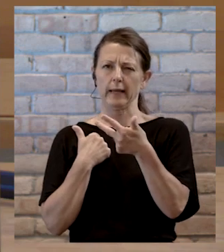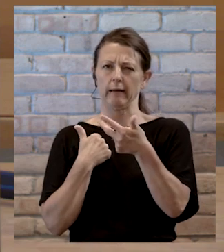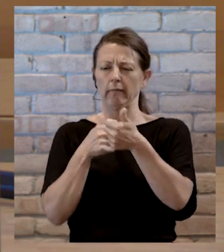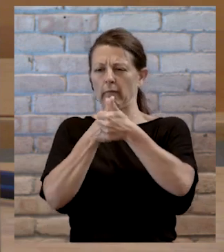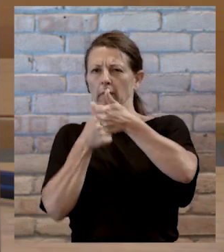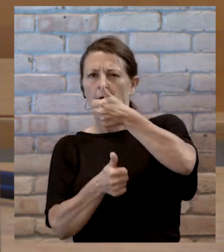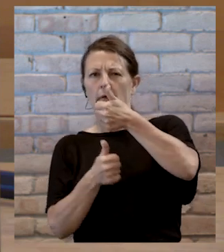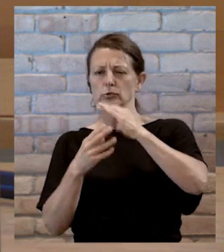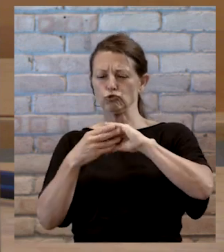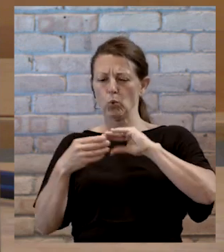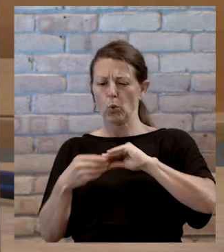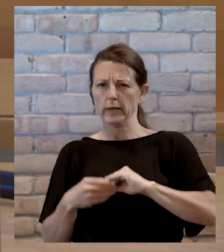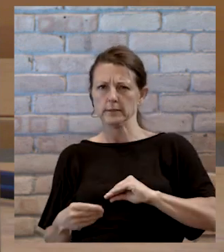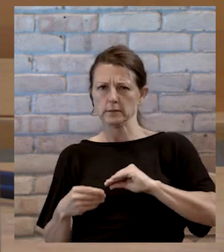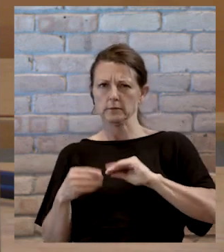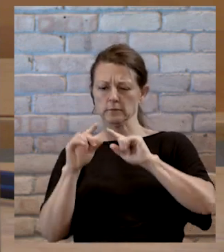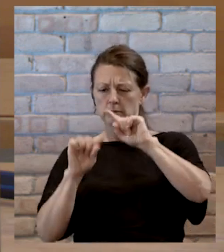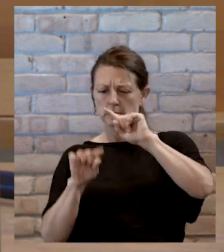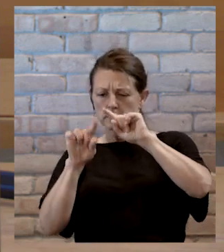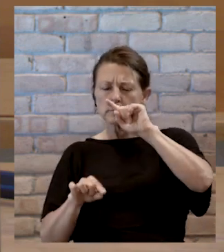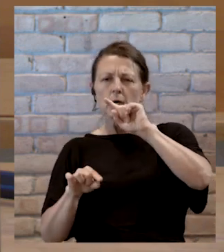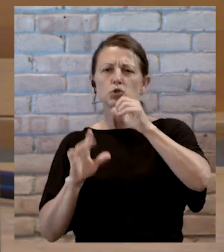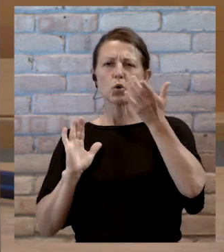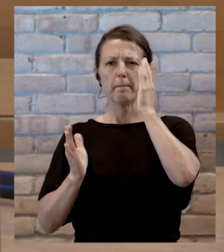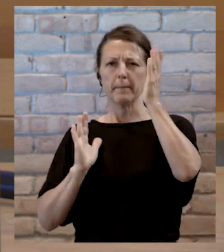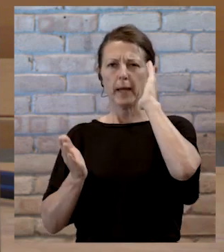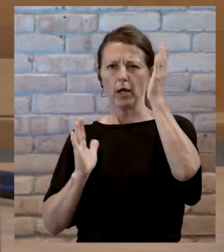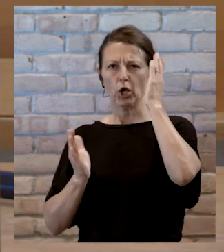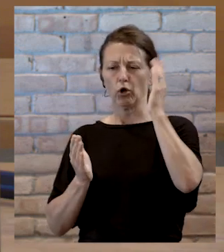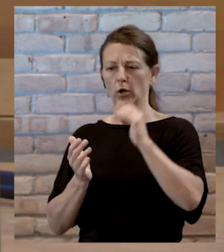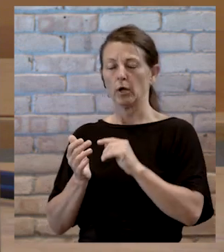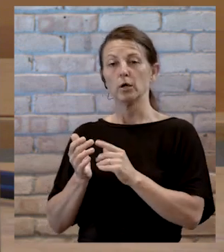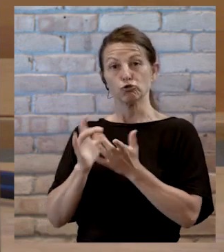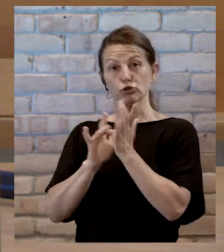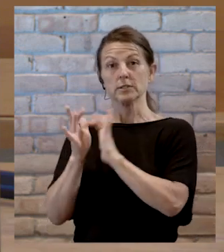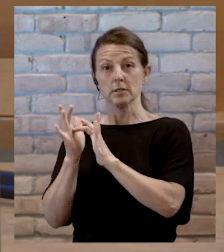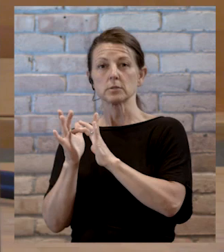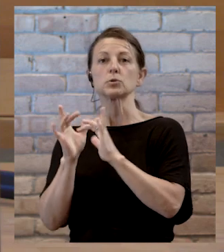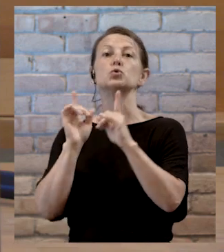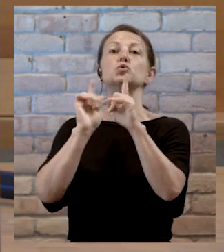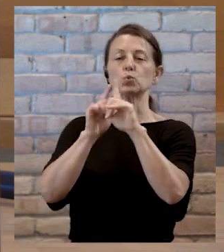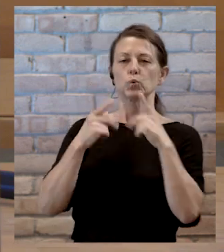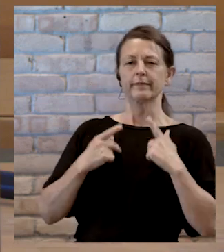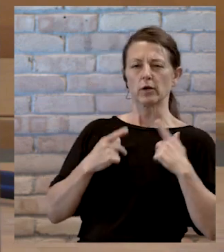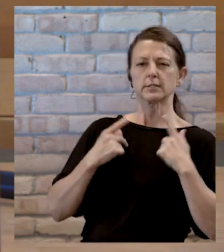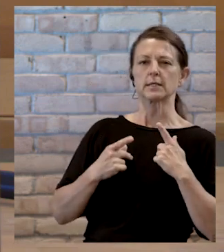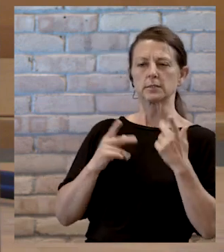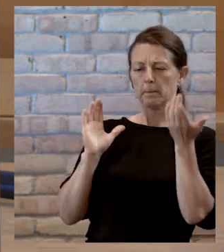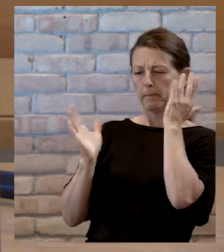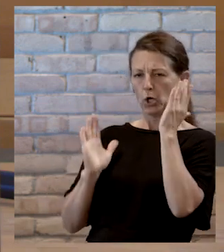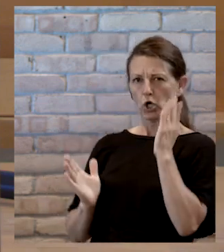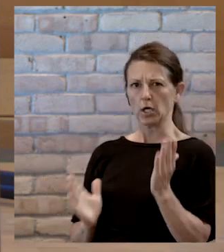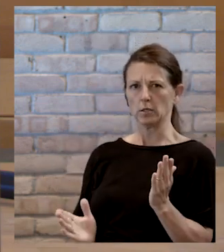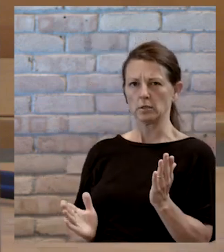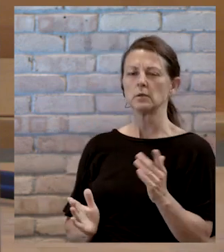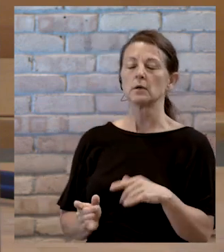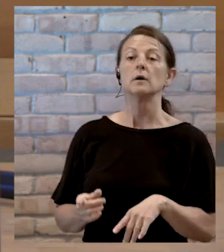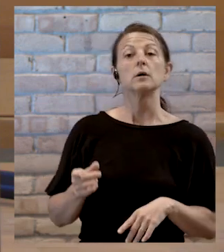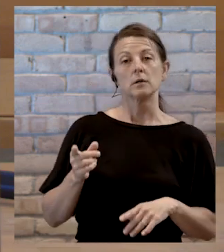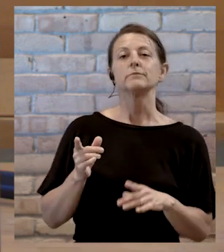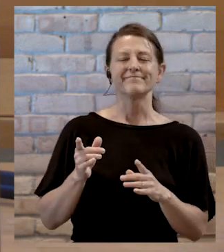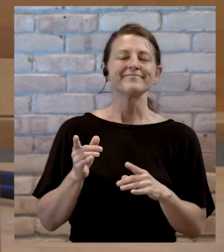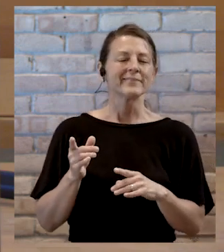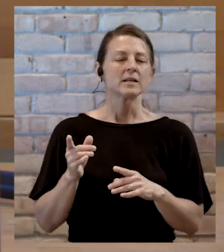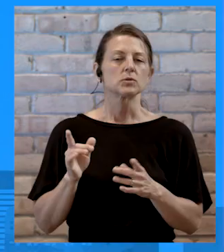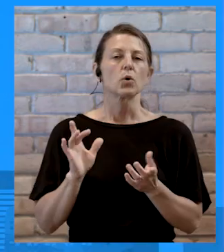he tells to compare himself to these false teachers and how they're off base and how he's the one true shepherd. And so